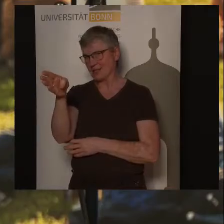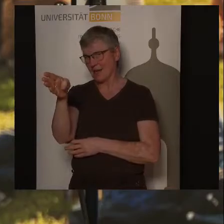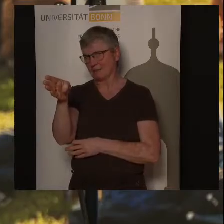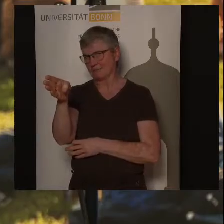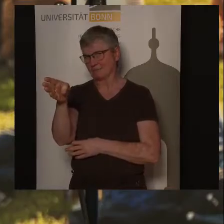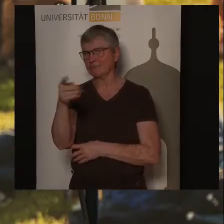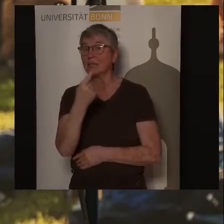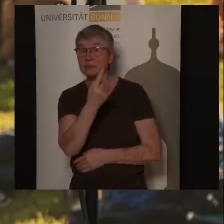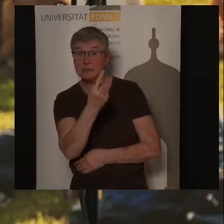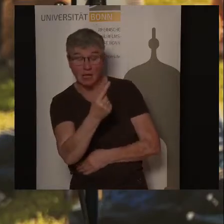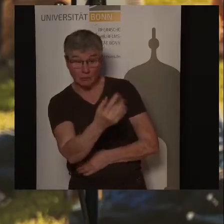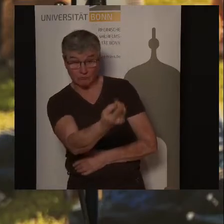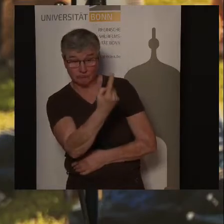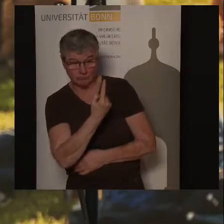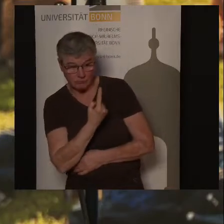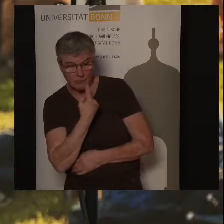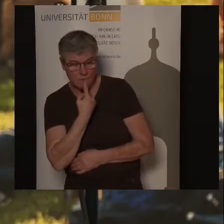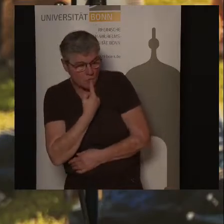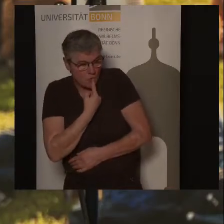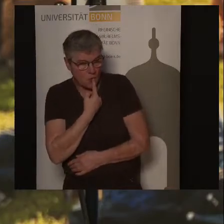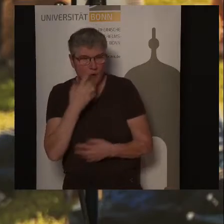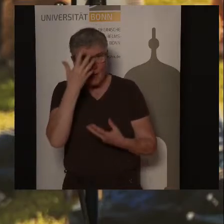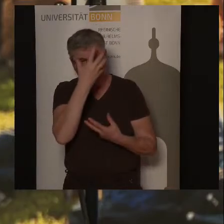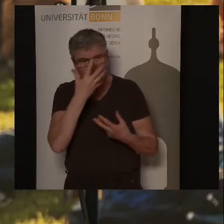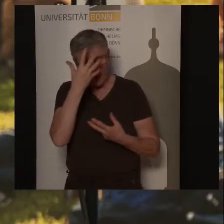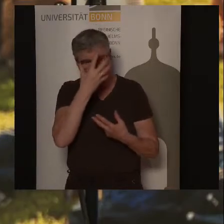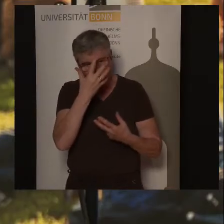ourselves as a clearing point, really.